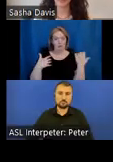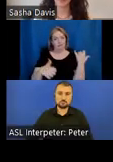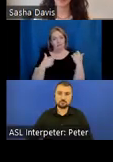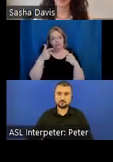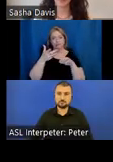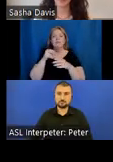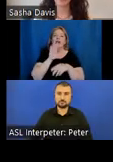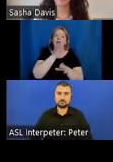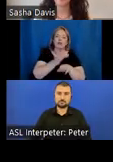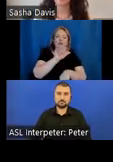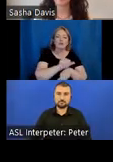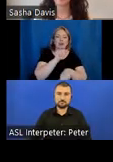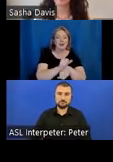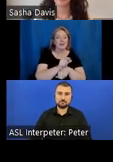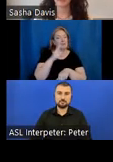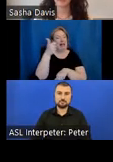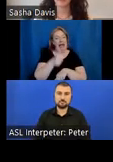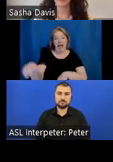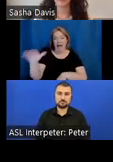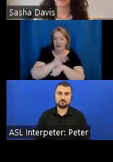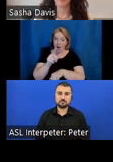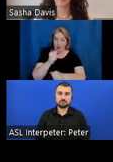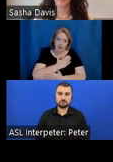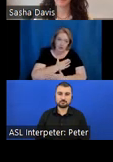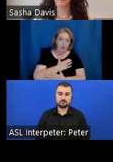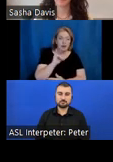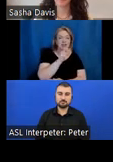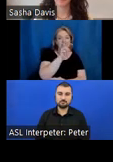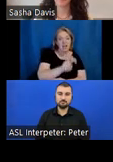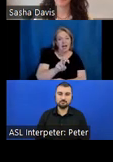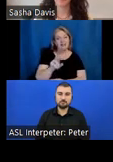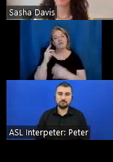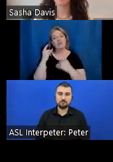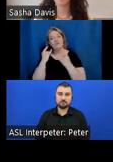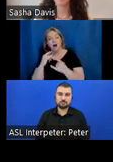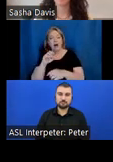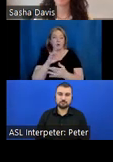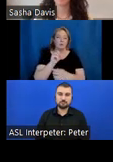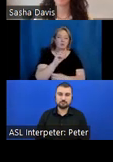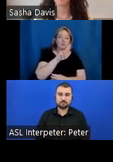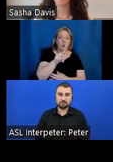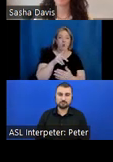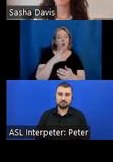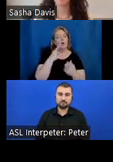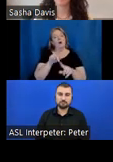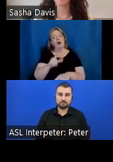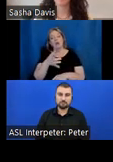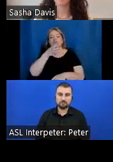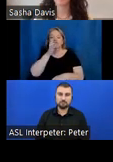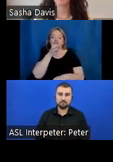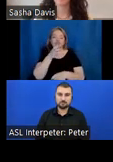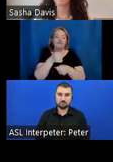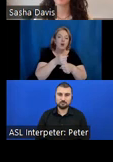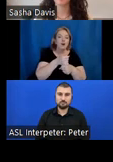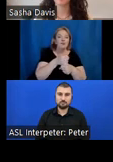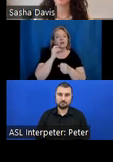any given night, you can enjoy jazz, rock, and soul while you sip coffee or cocktails and take in the legendary photo